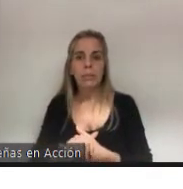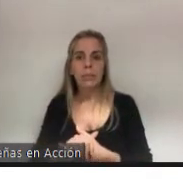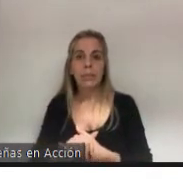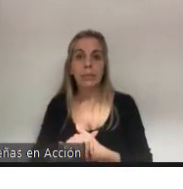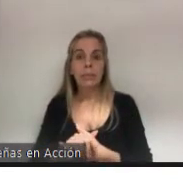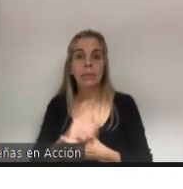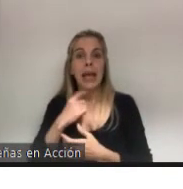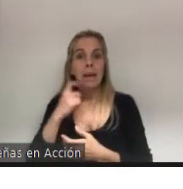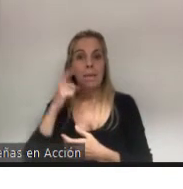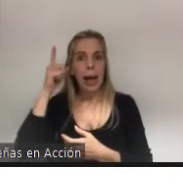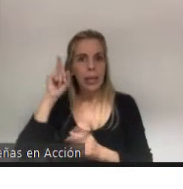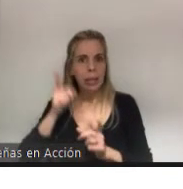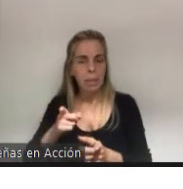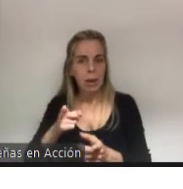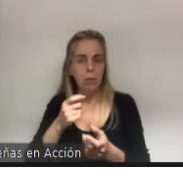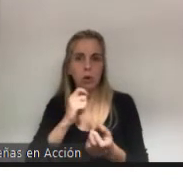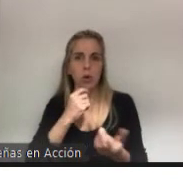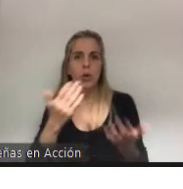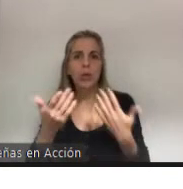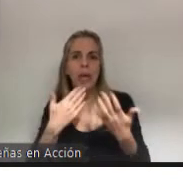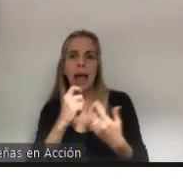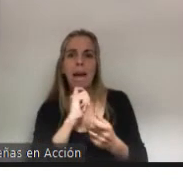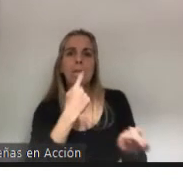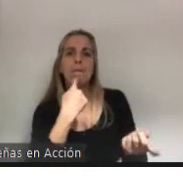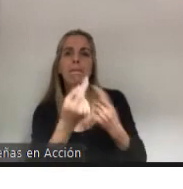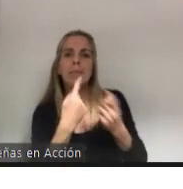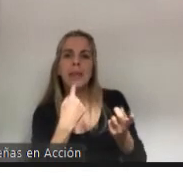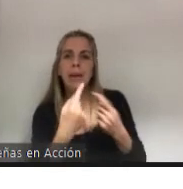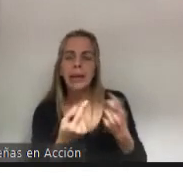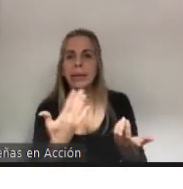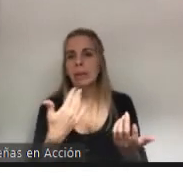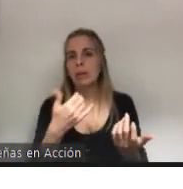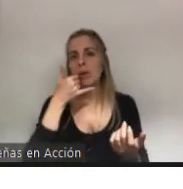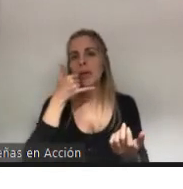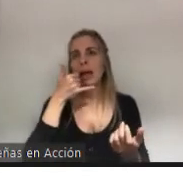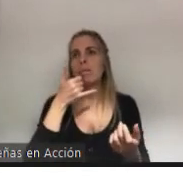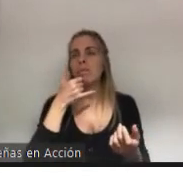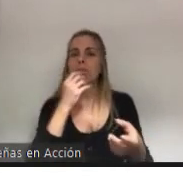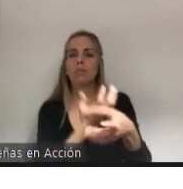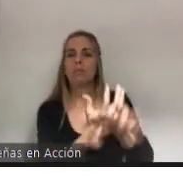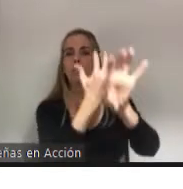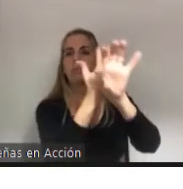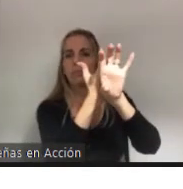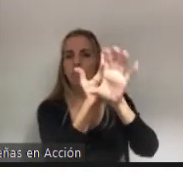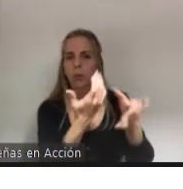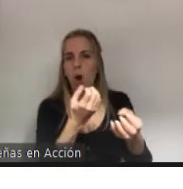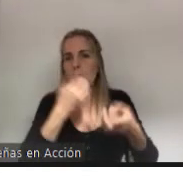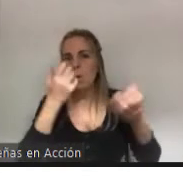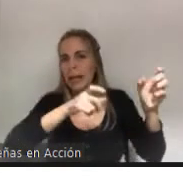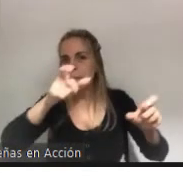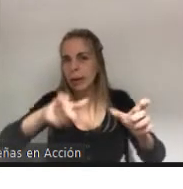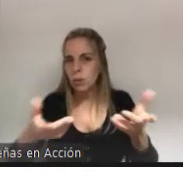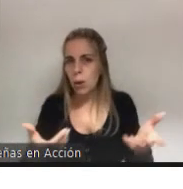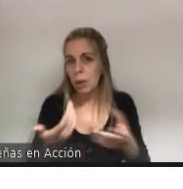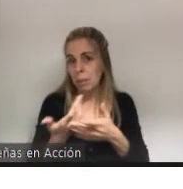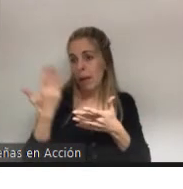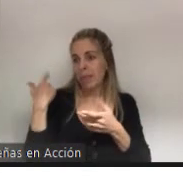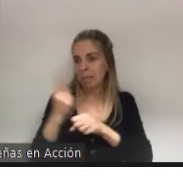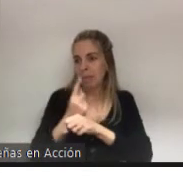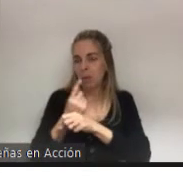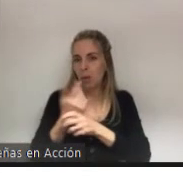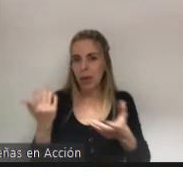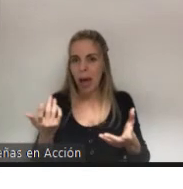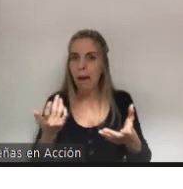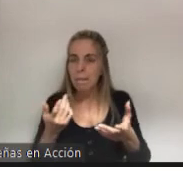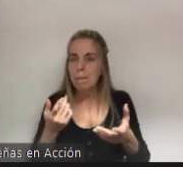We lived the golden age of interviews, where you could call anyone on the phone and you could talk about things